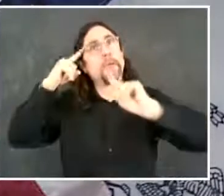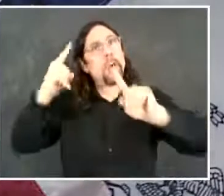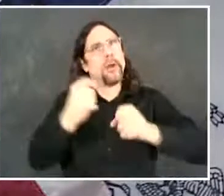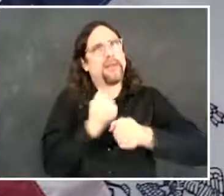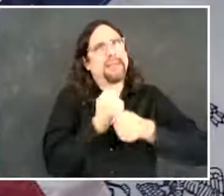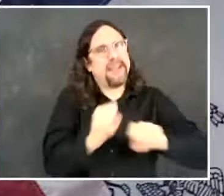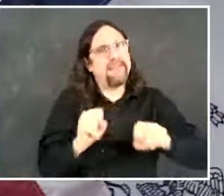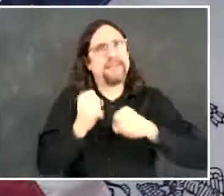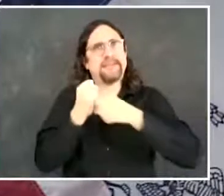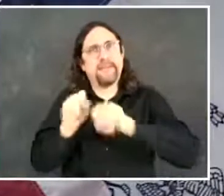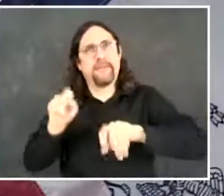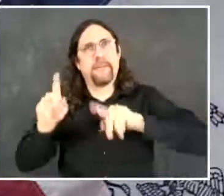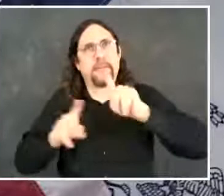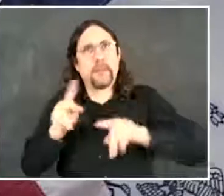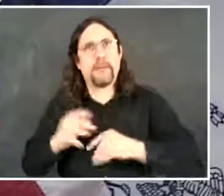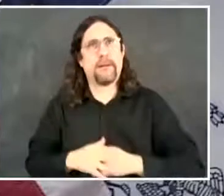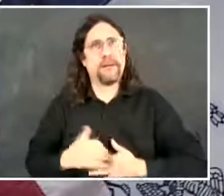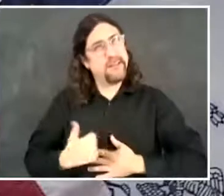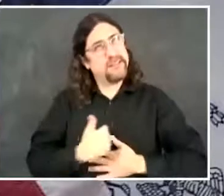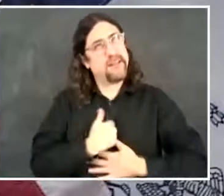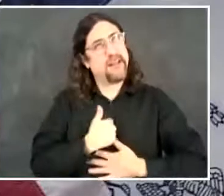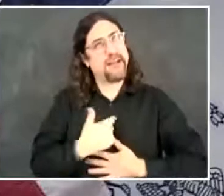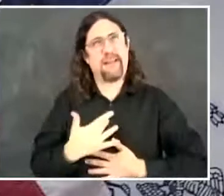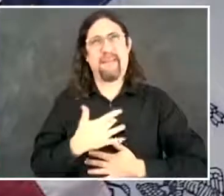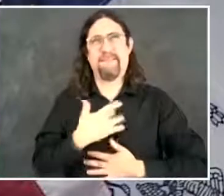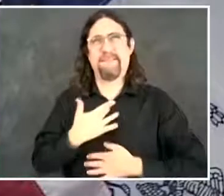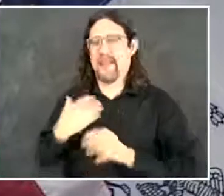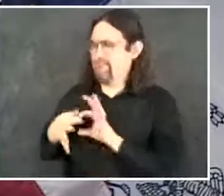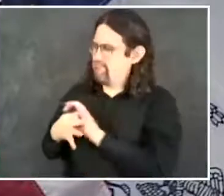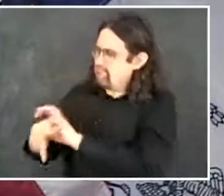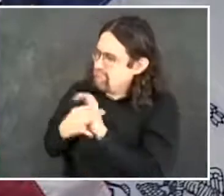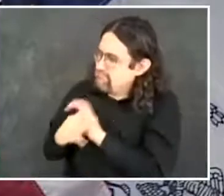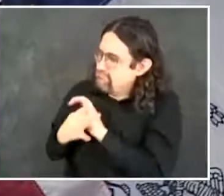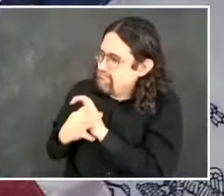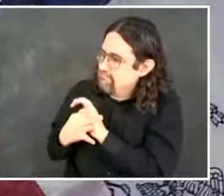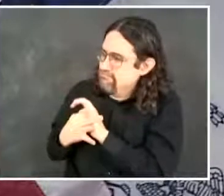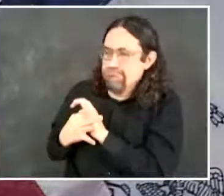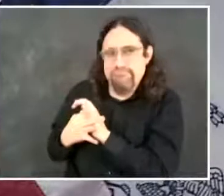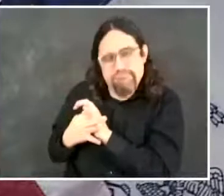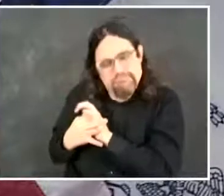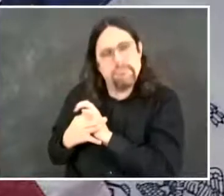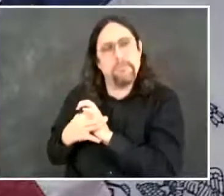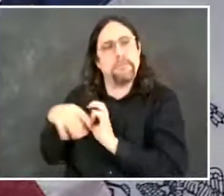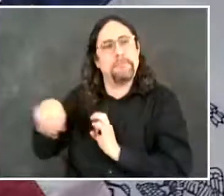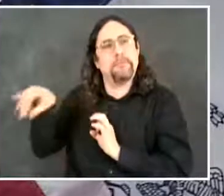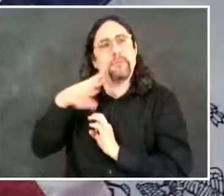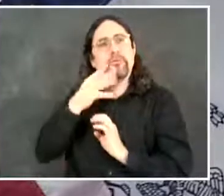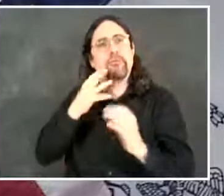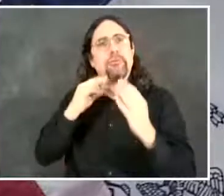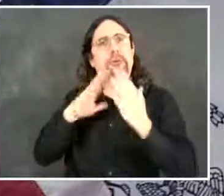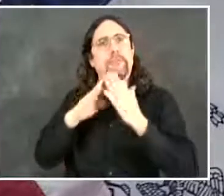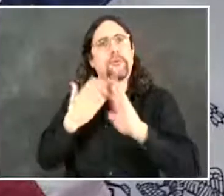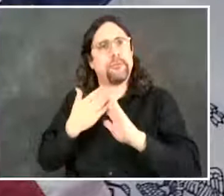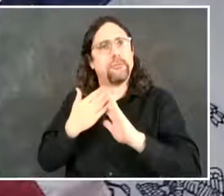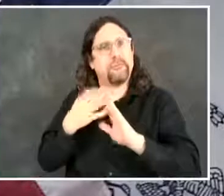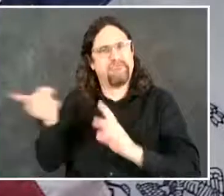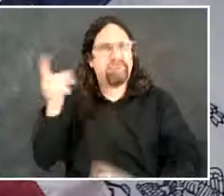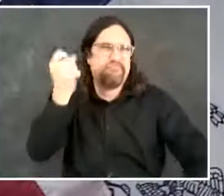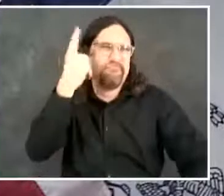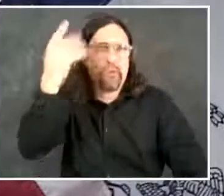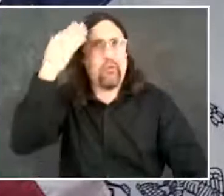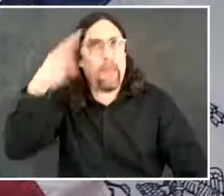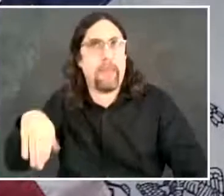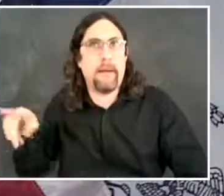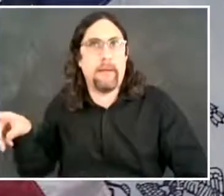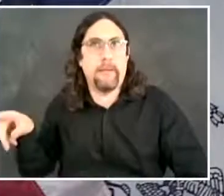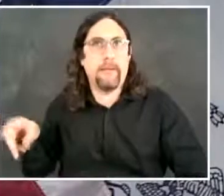be careful with your words. And I said, I agree. And I spoke out of passion, and I regret that I used words the wrong